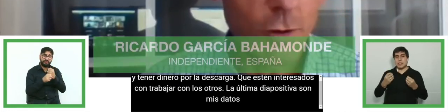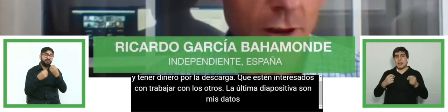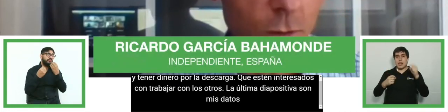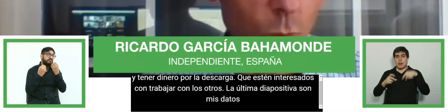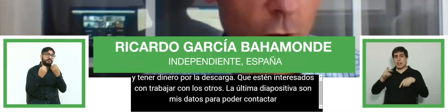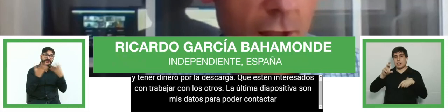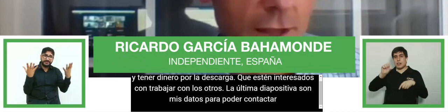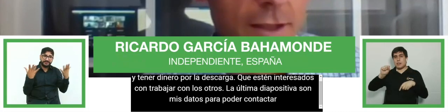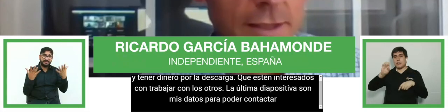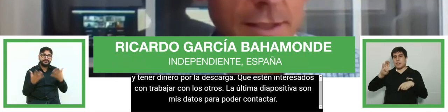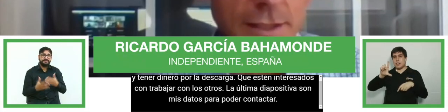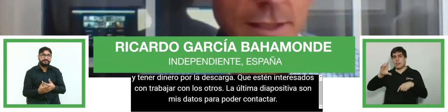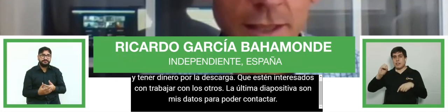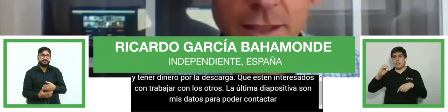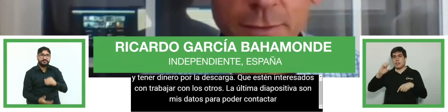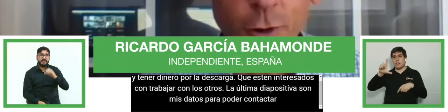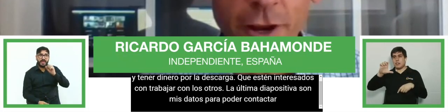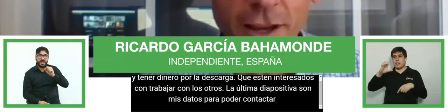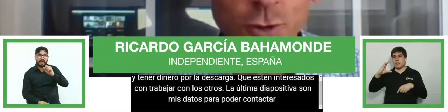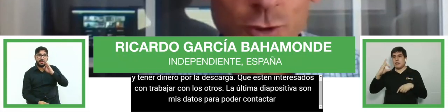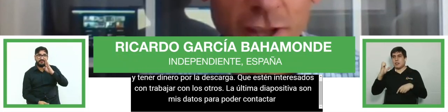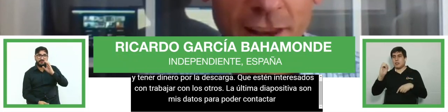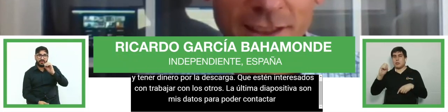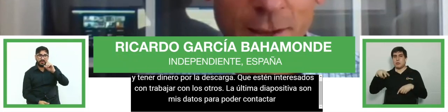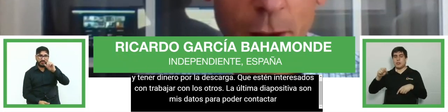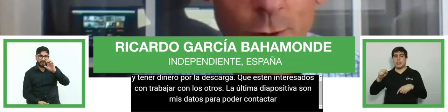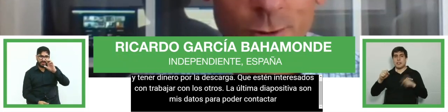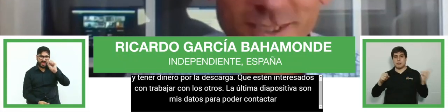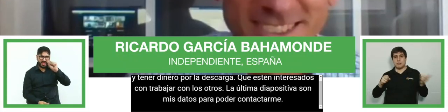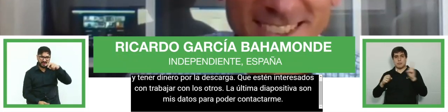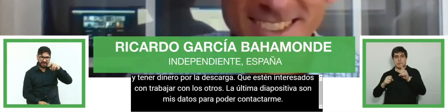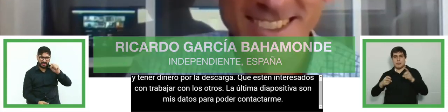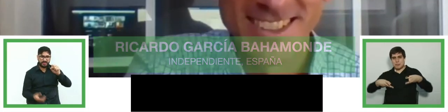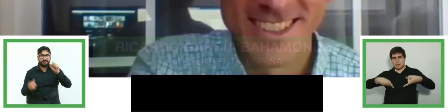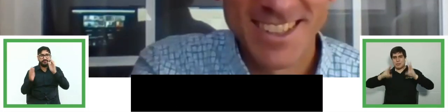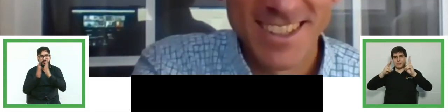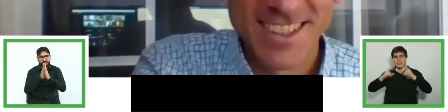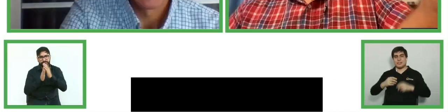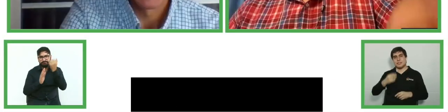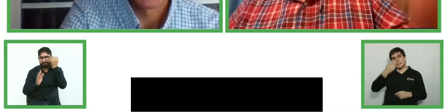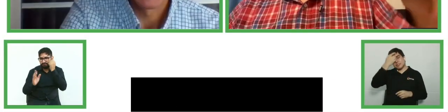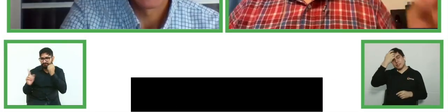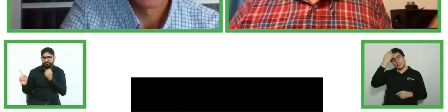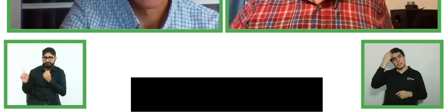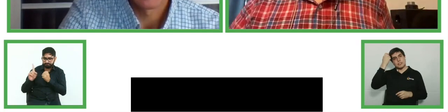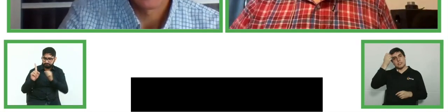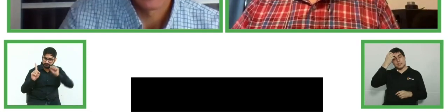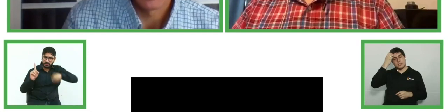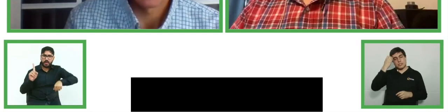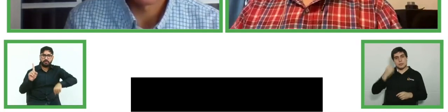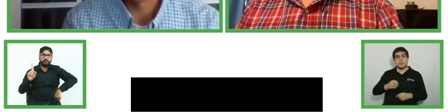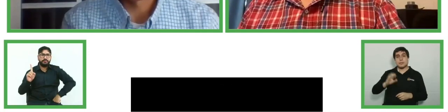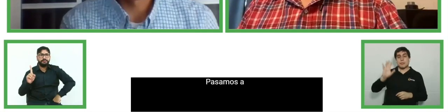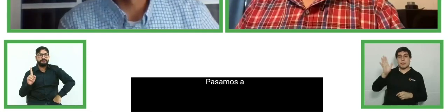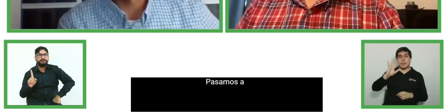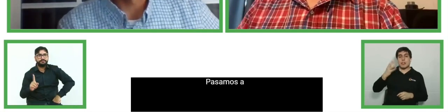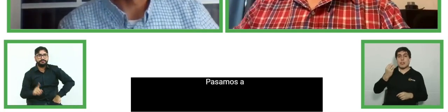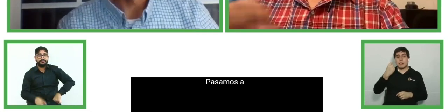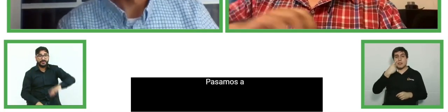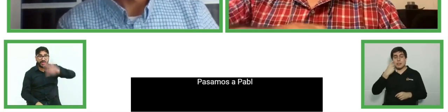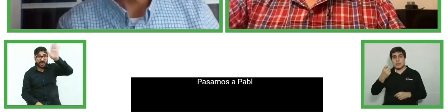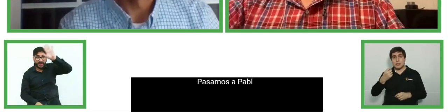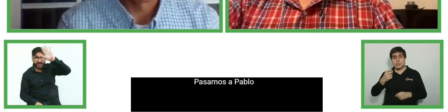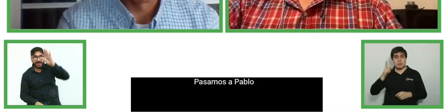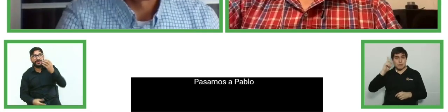go to Pablo Lecuona, Tiflonexos. Go ahead, Pablo, please. Ya, ¿no? Sí. Buenos días o buenas tardes, según donde estén. Good